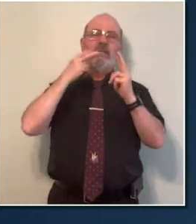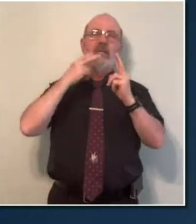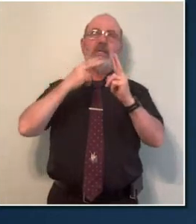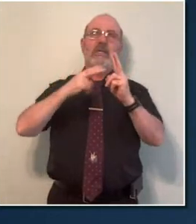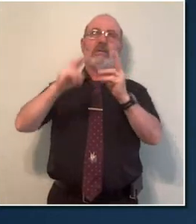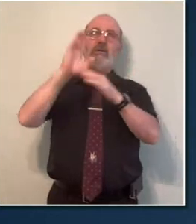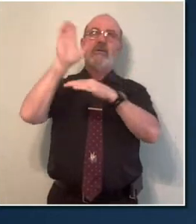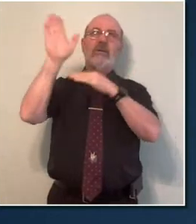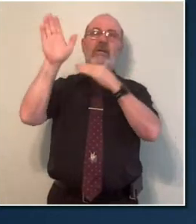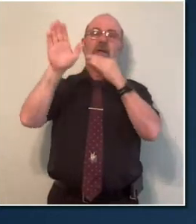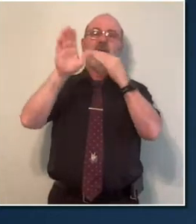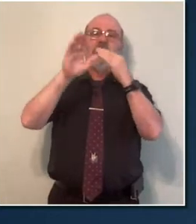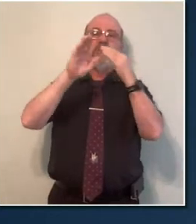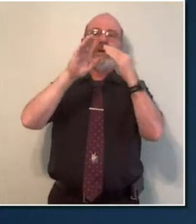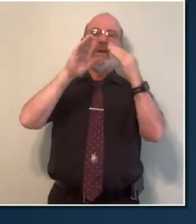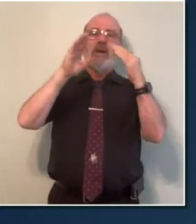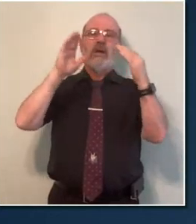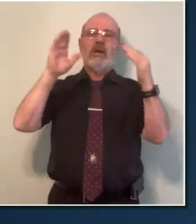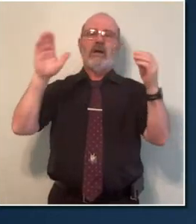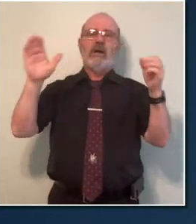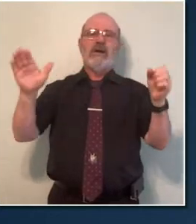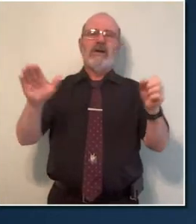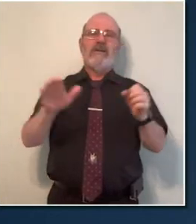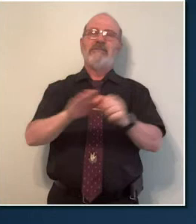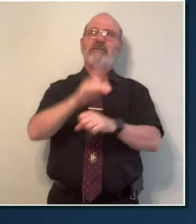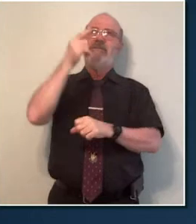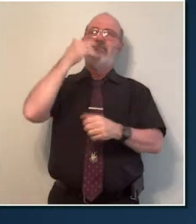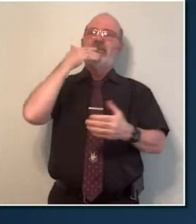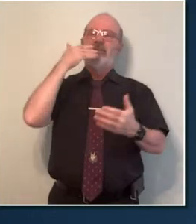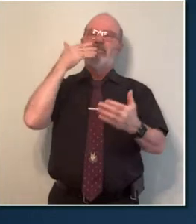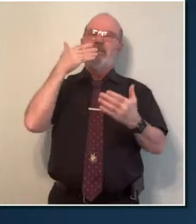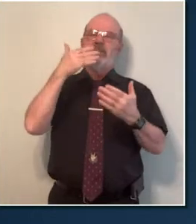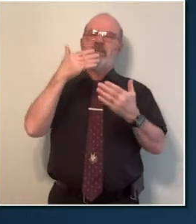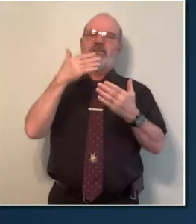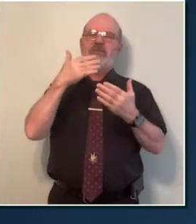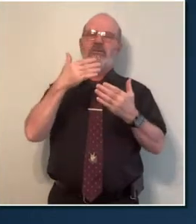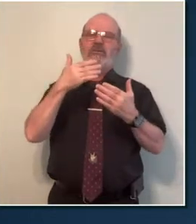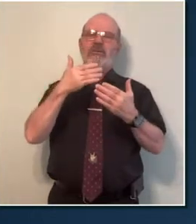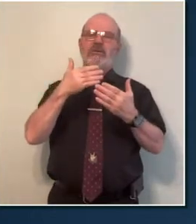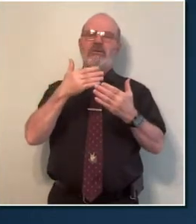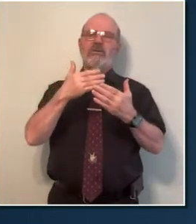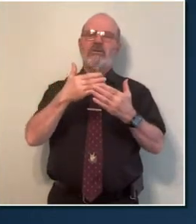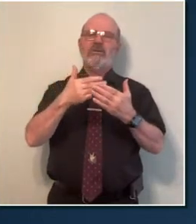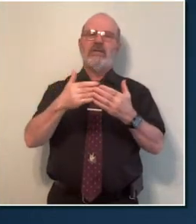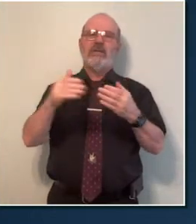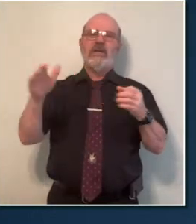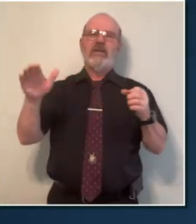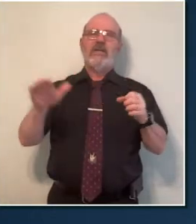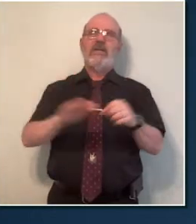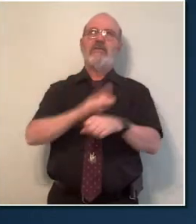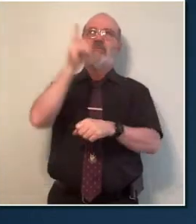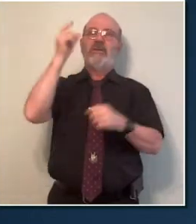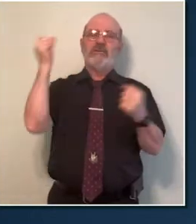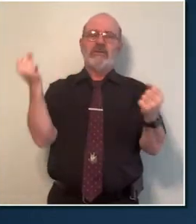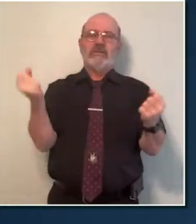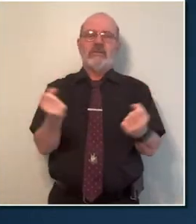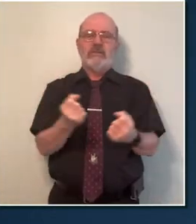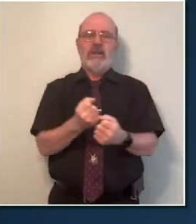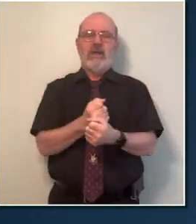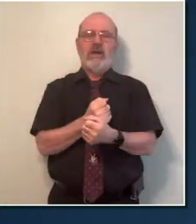waiting, looking above, filled with His goodness, lost in